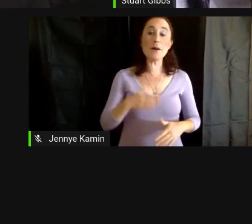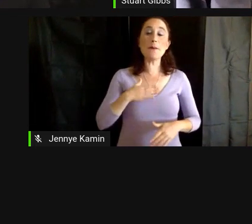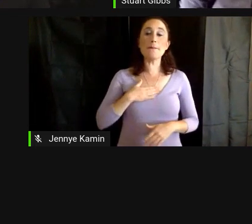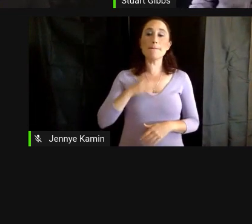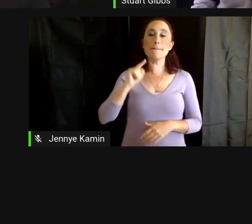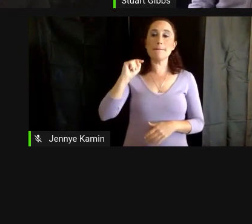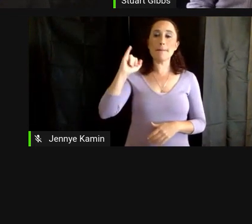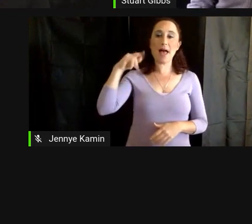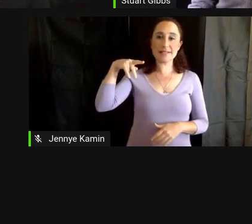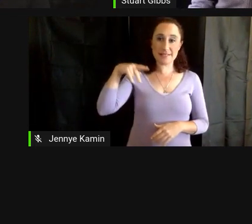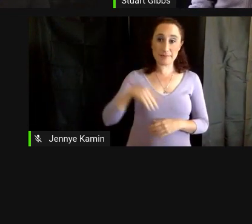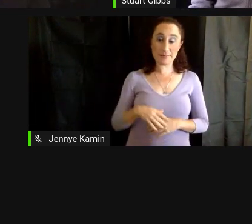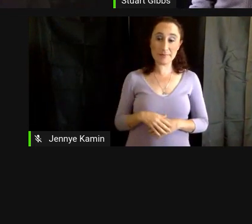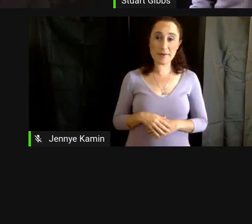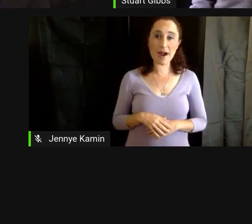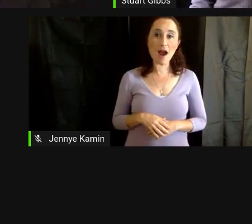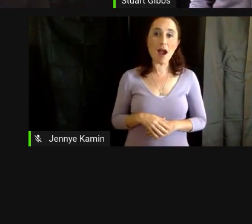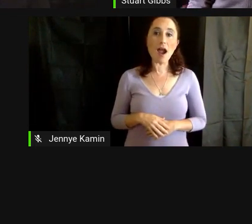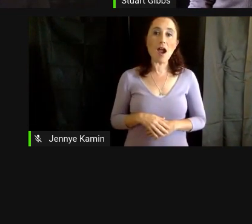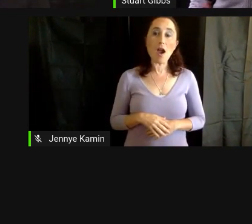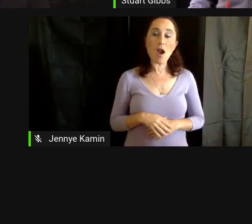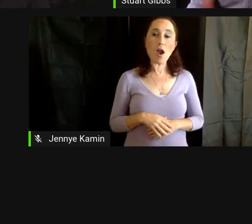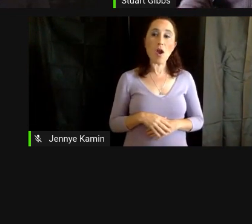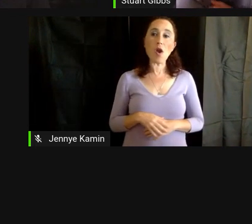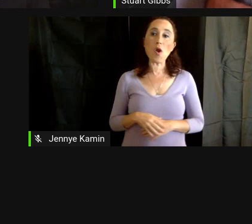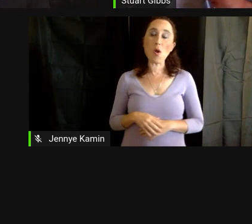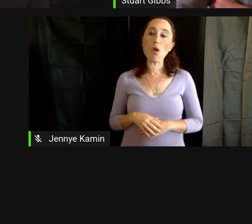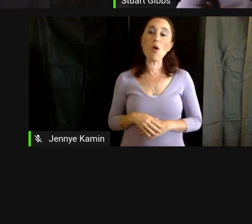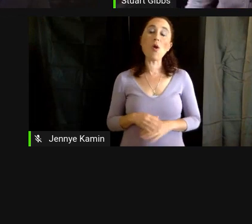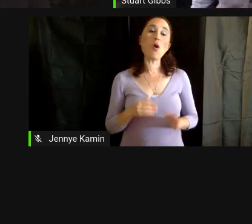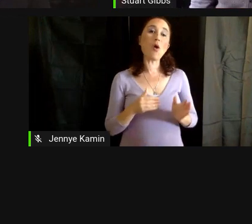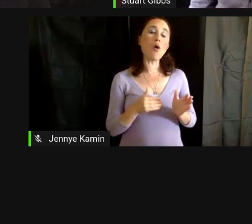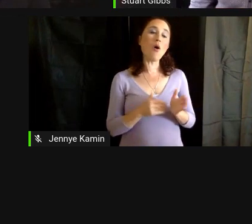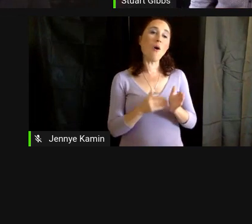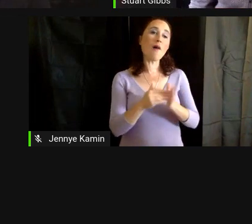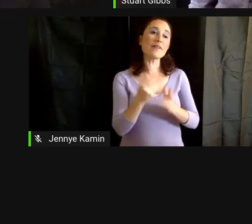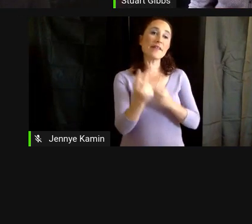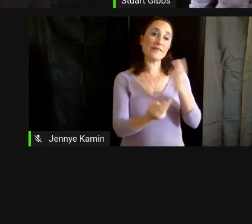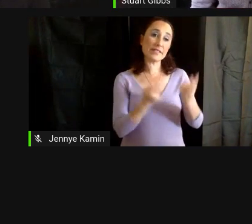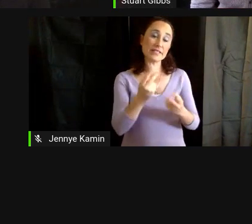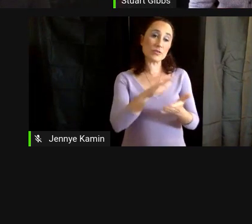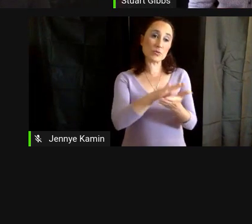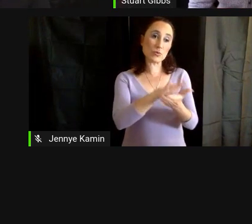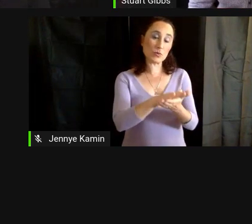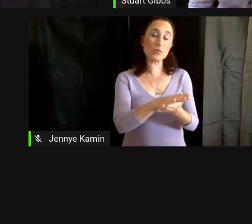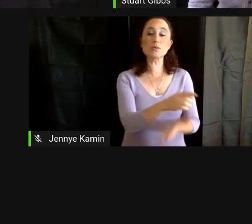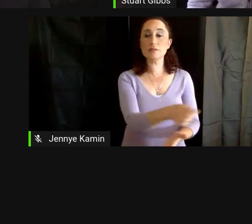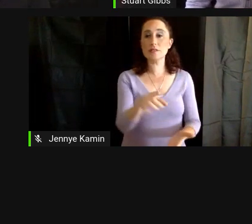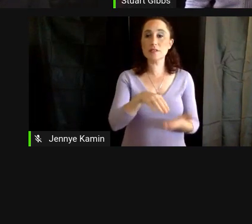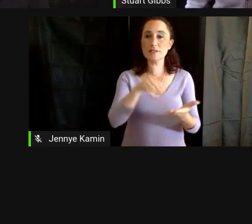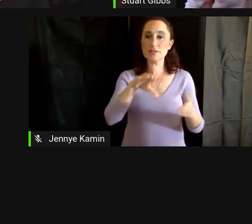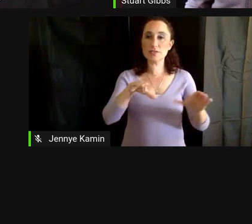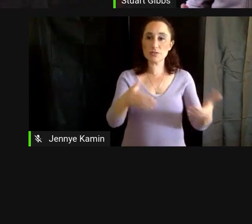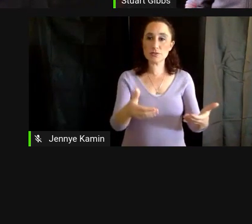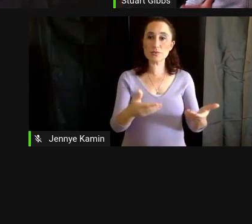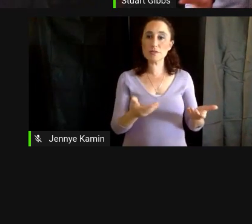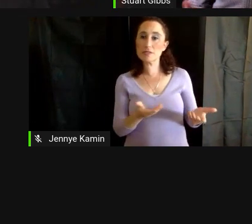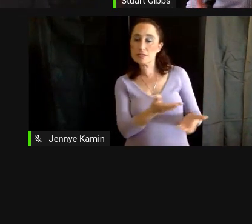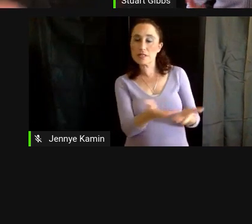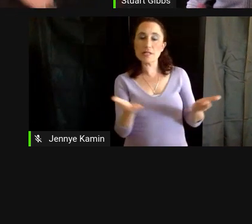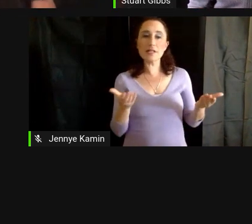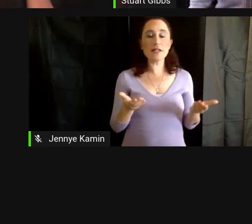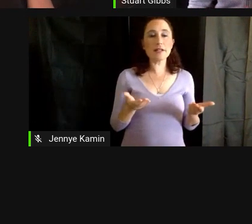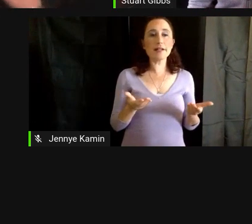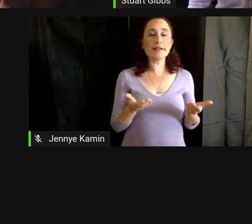tip, because I find a lot of time I go to schools and their kids are talking about what they